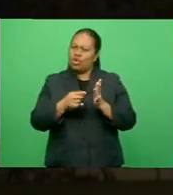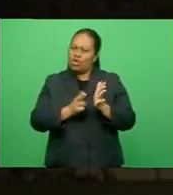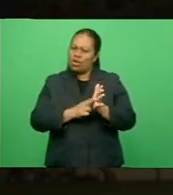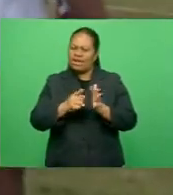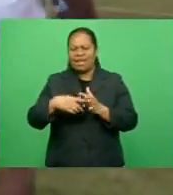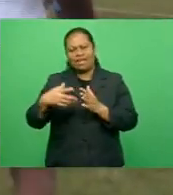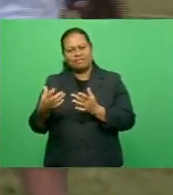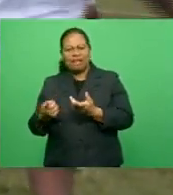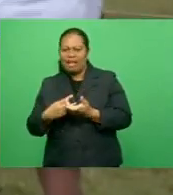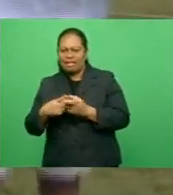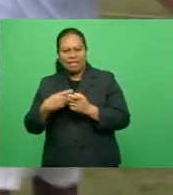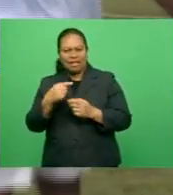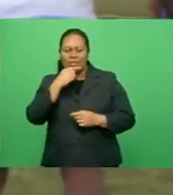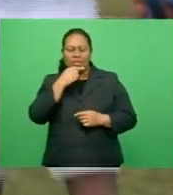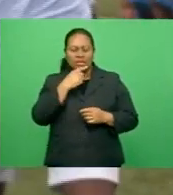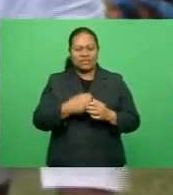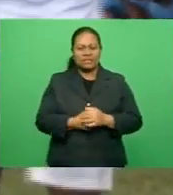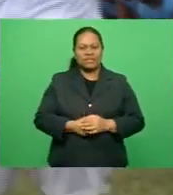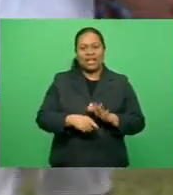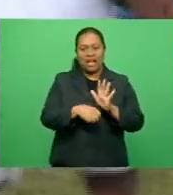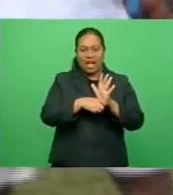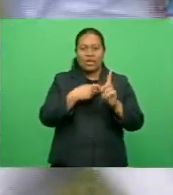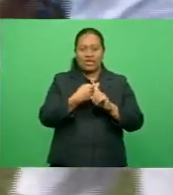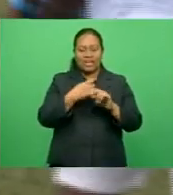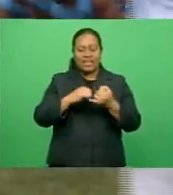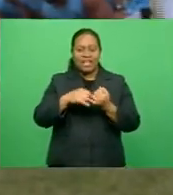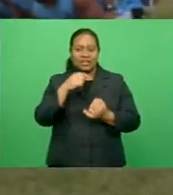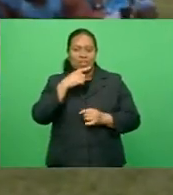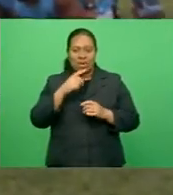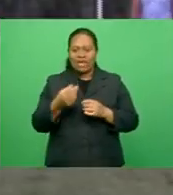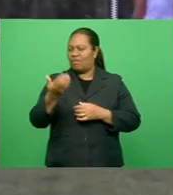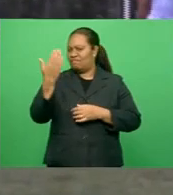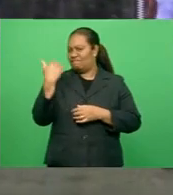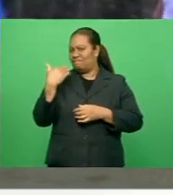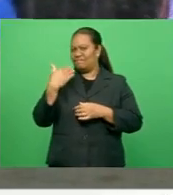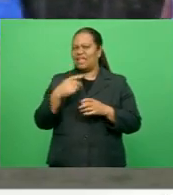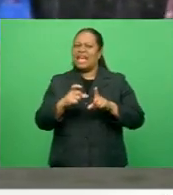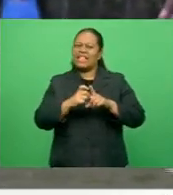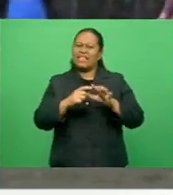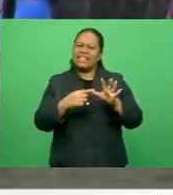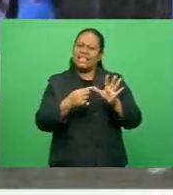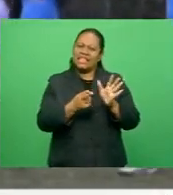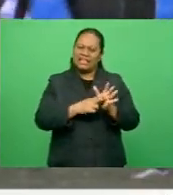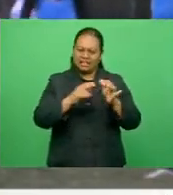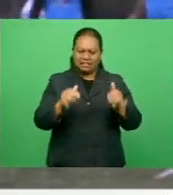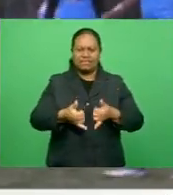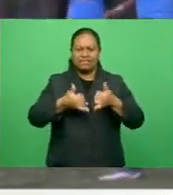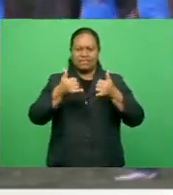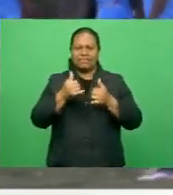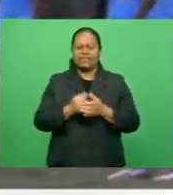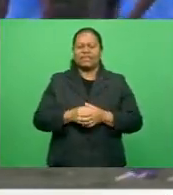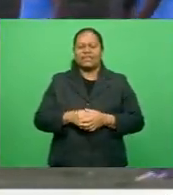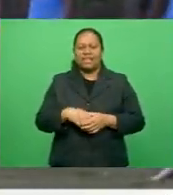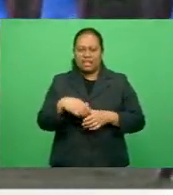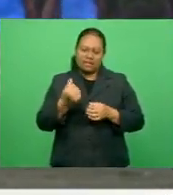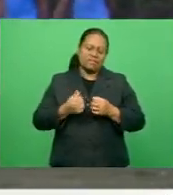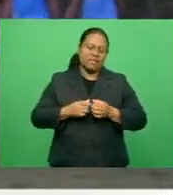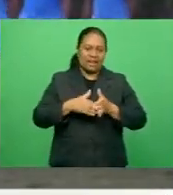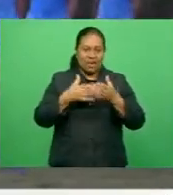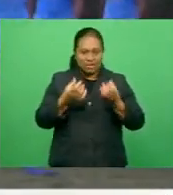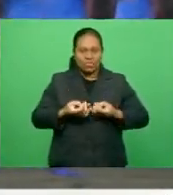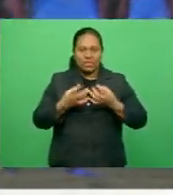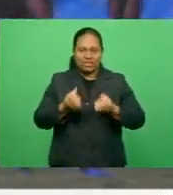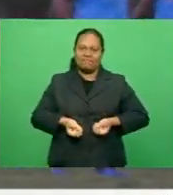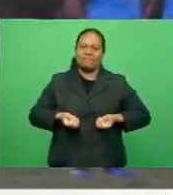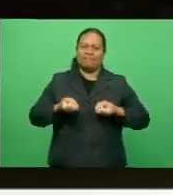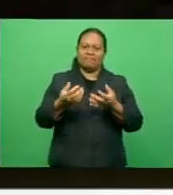Nawai. The Ratukandavu Level School 2019 Dean's winning captain says he is ready to give it his all if he gets called